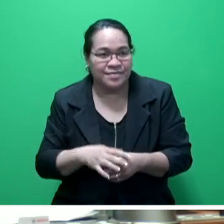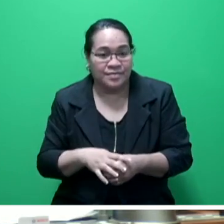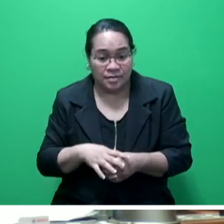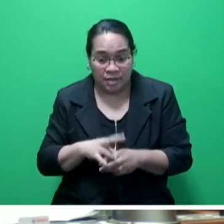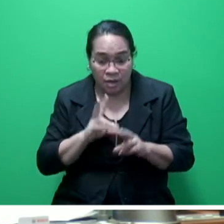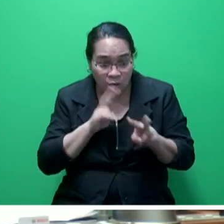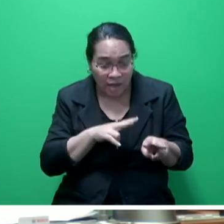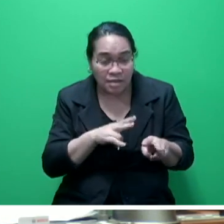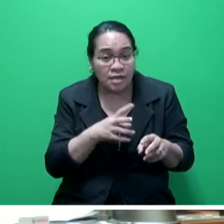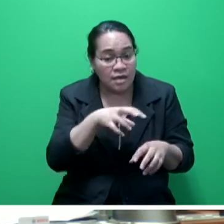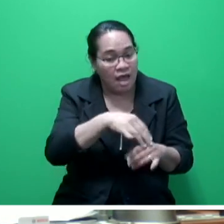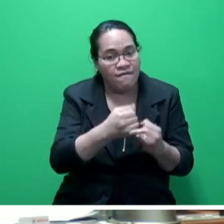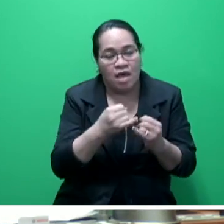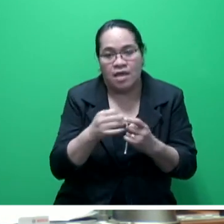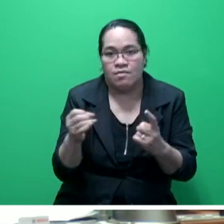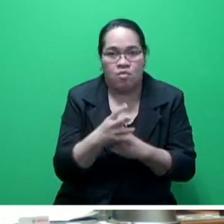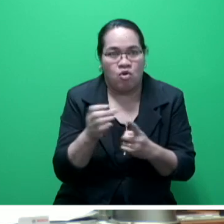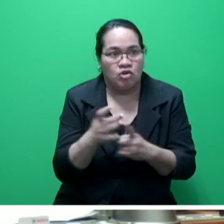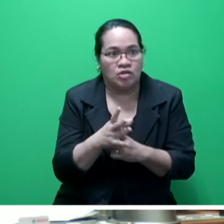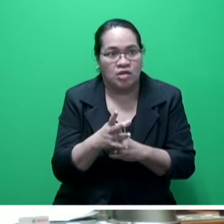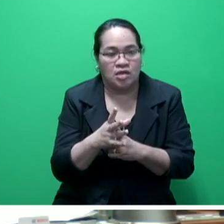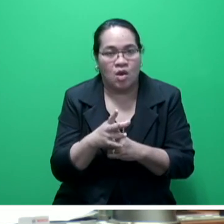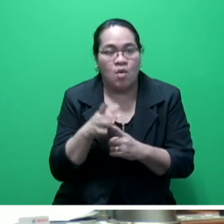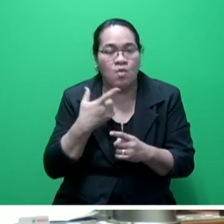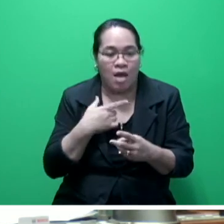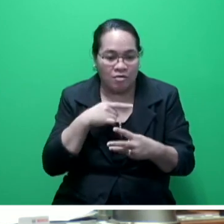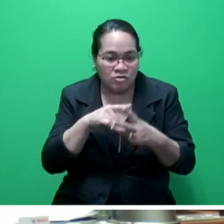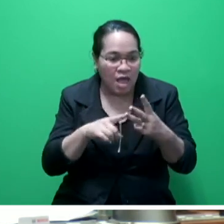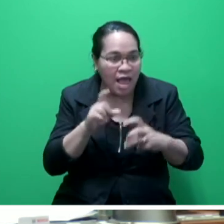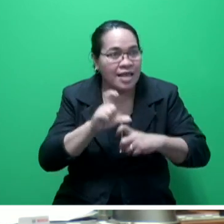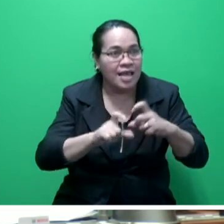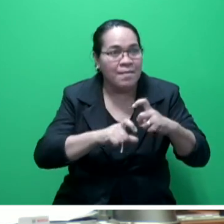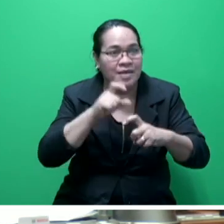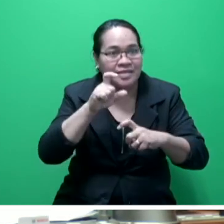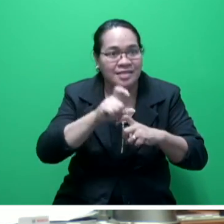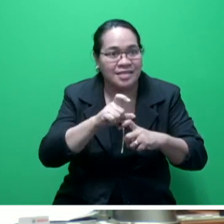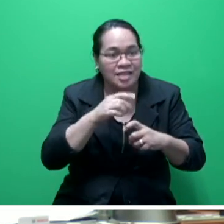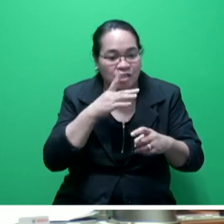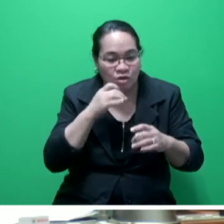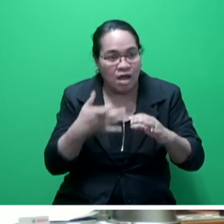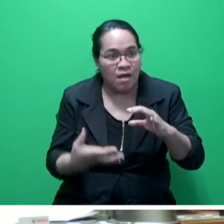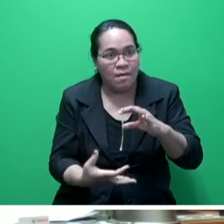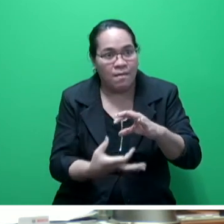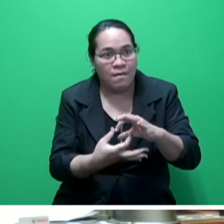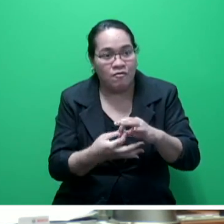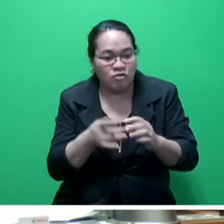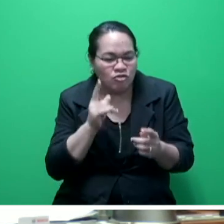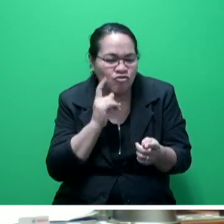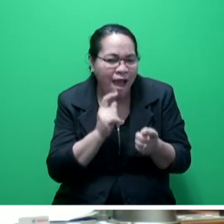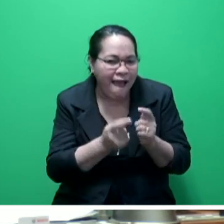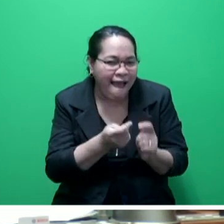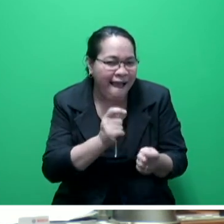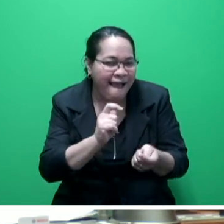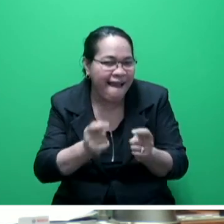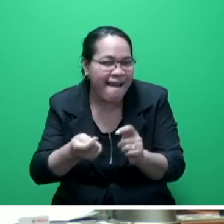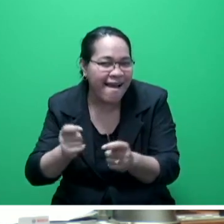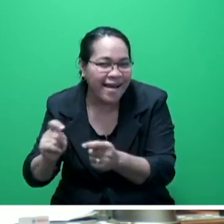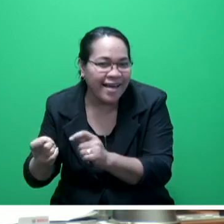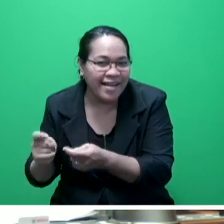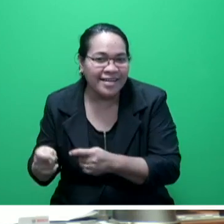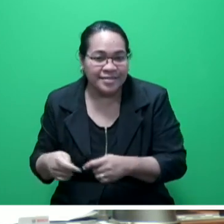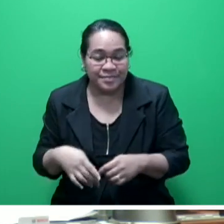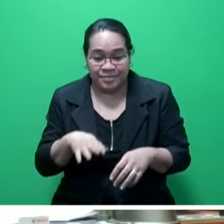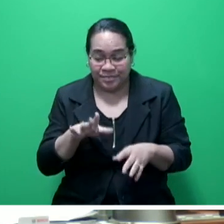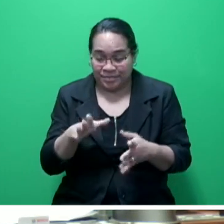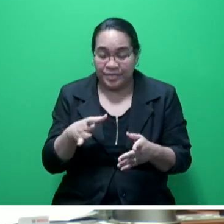this nursery is very important in terms of its capacity to sequester carbon dioxide. So we have developed